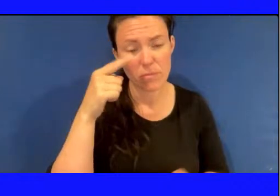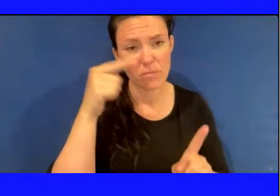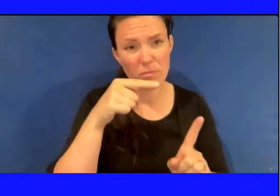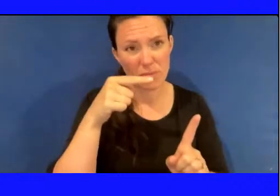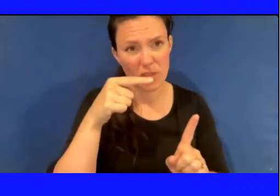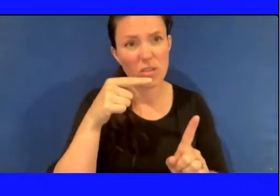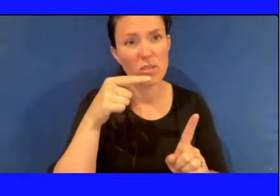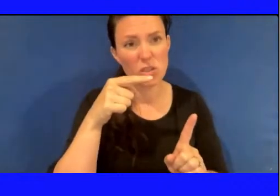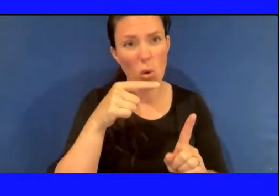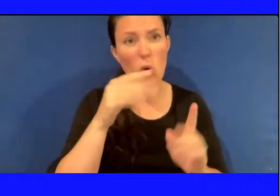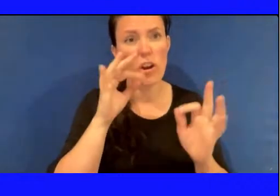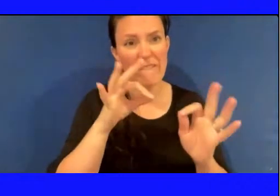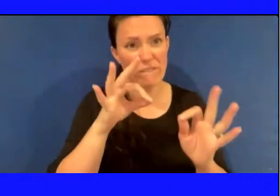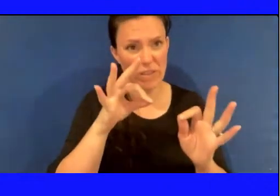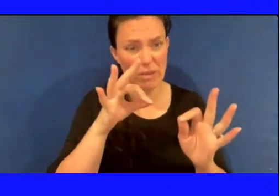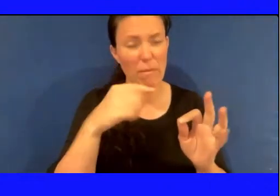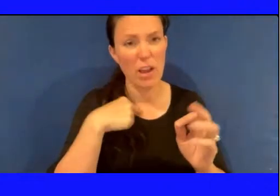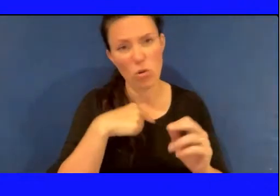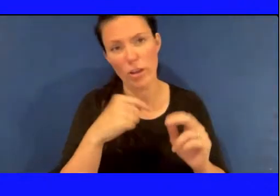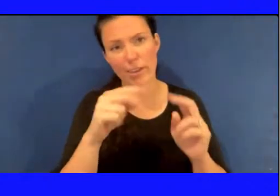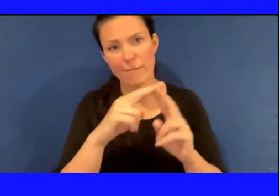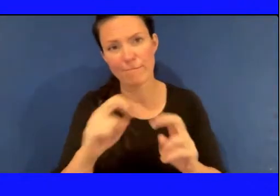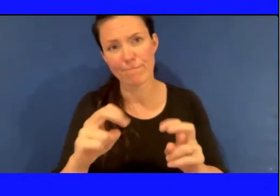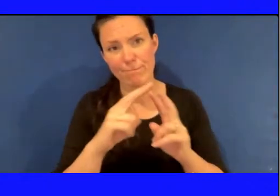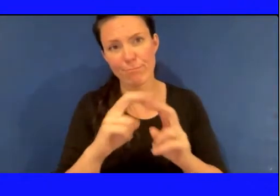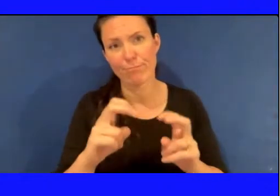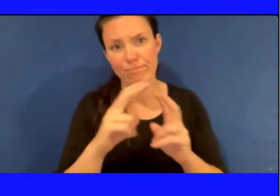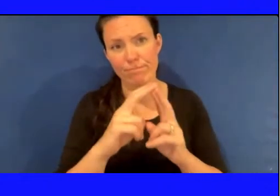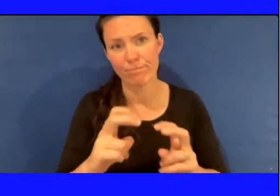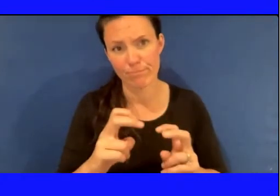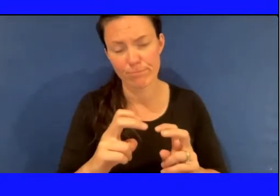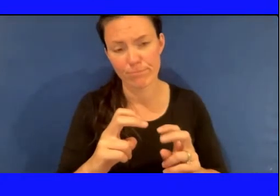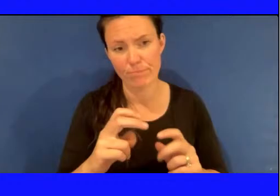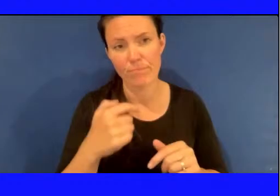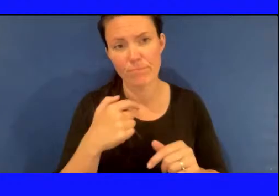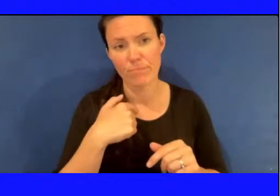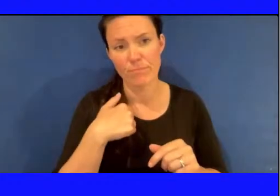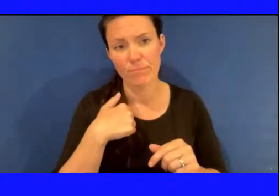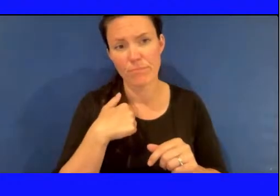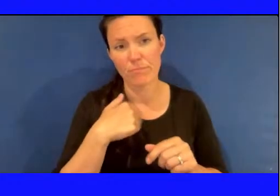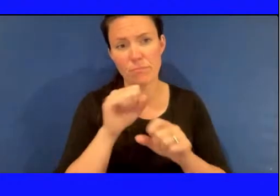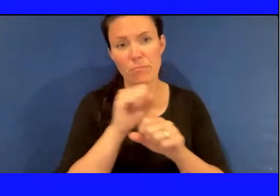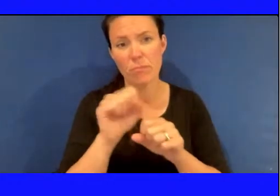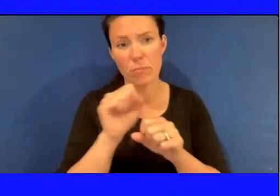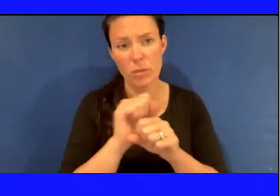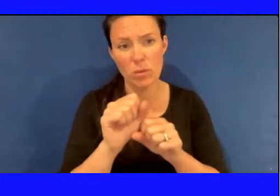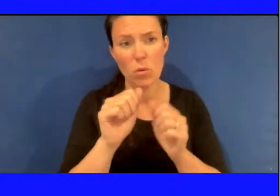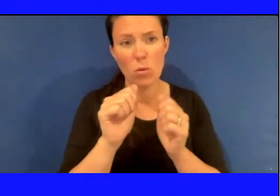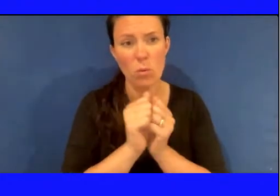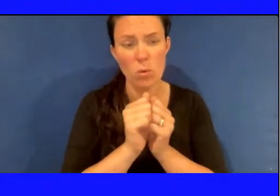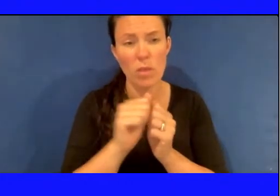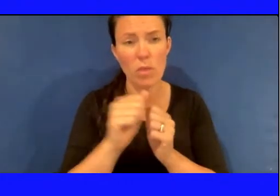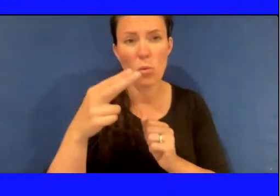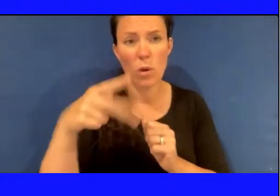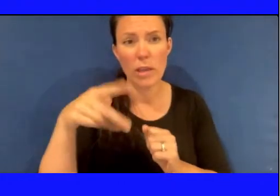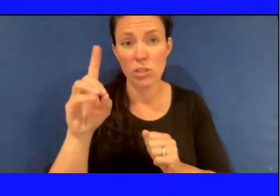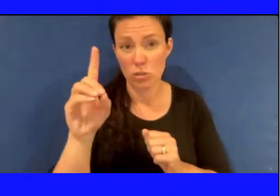counsel to heart, and we worked as well with HPD, who also